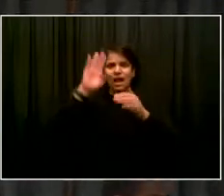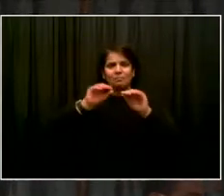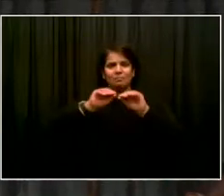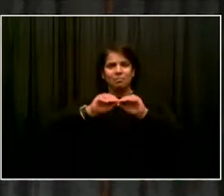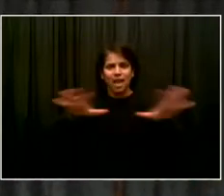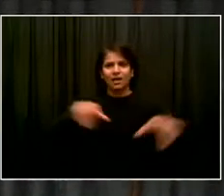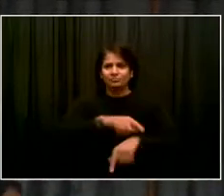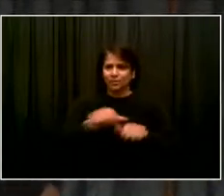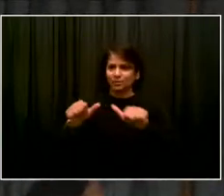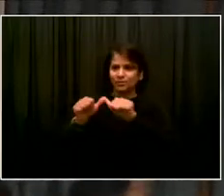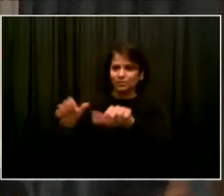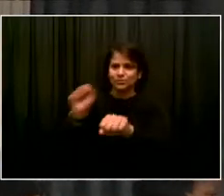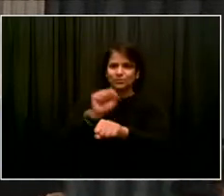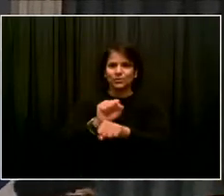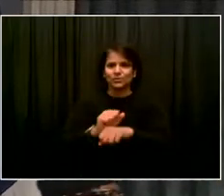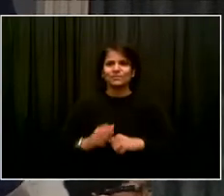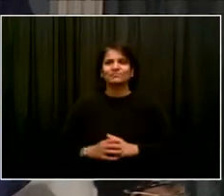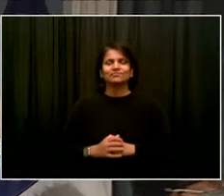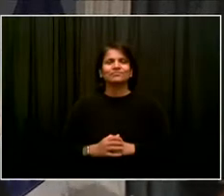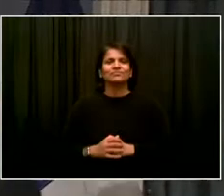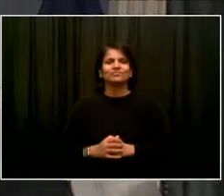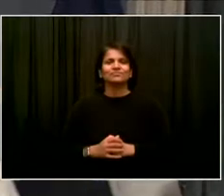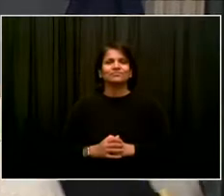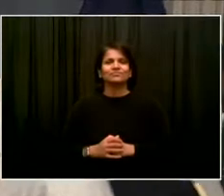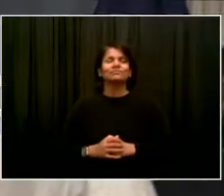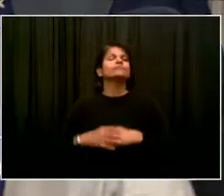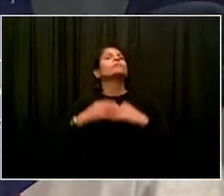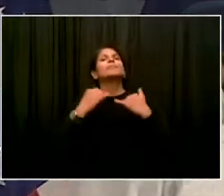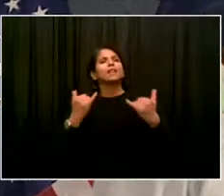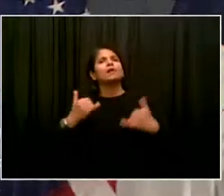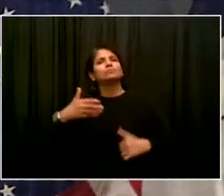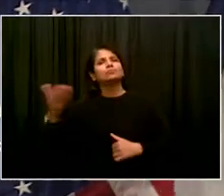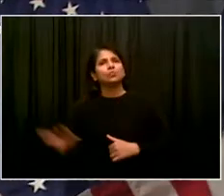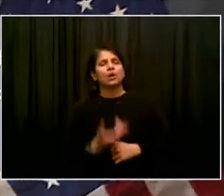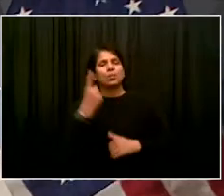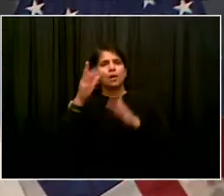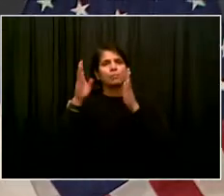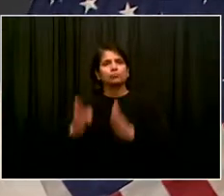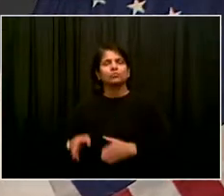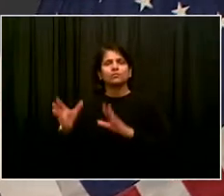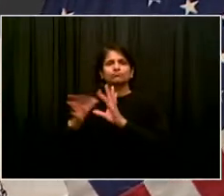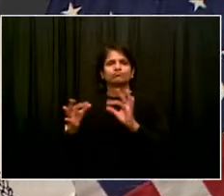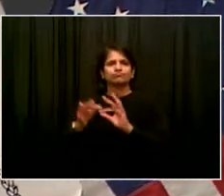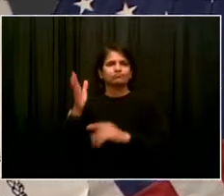to hear from, as I said, one of the originals, one of the founders. Can they stay put behind me or not?